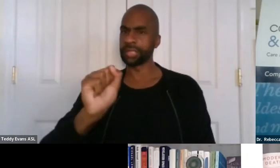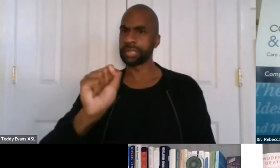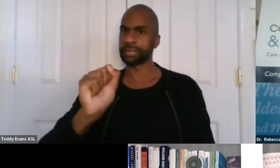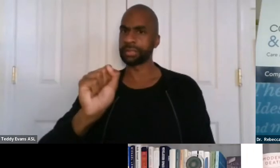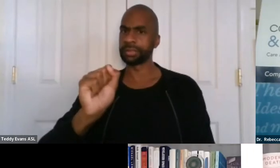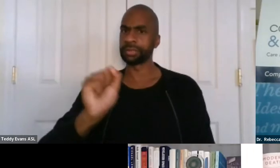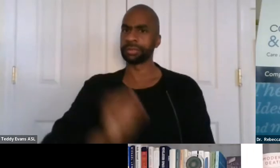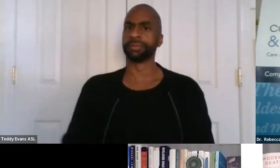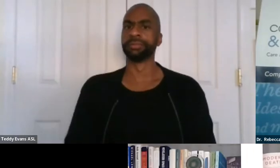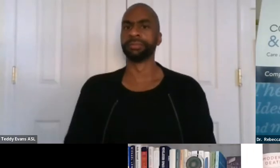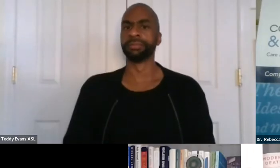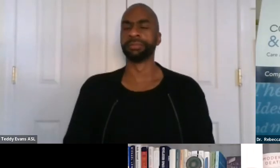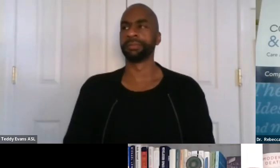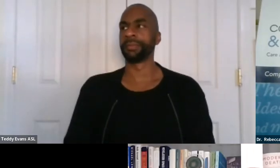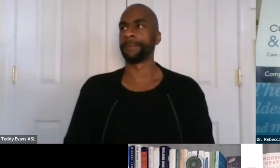that script?